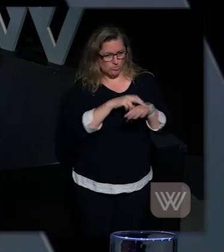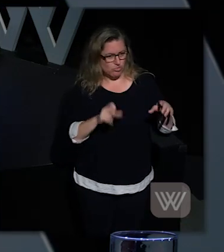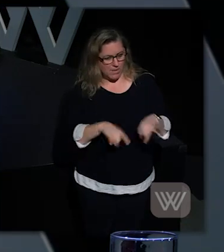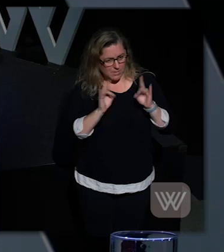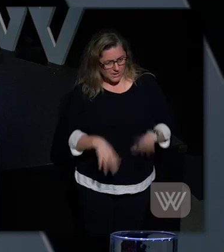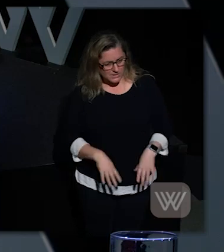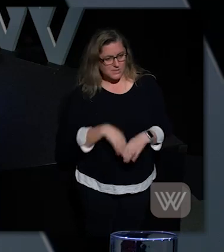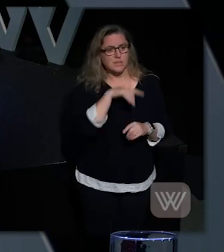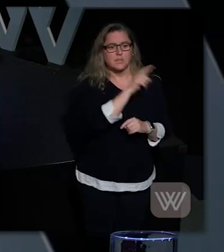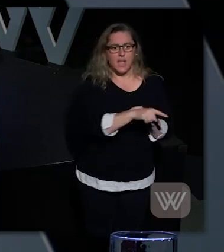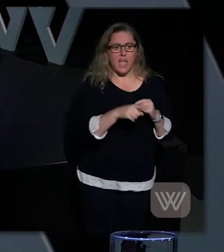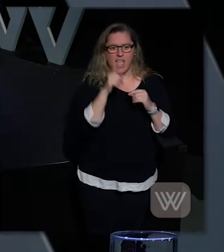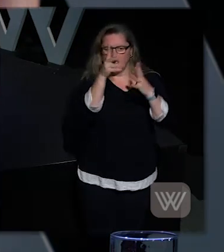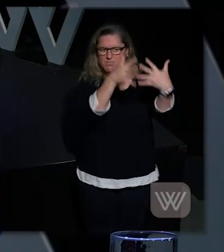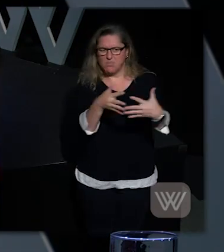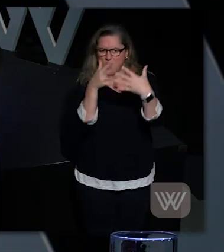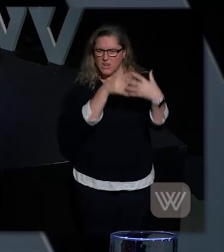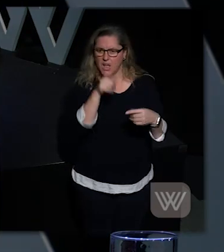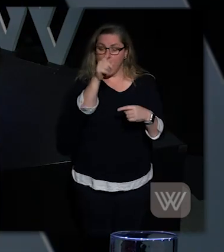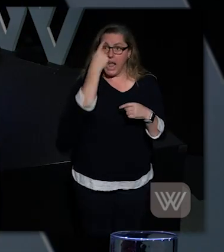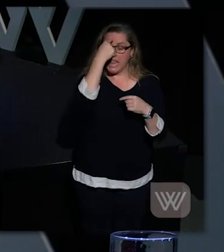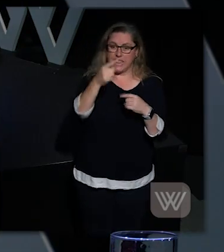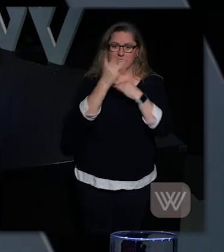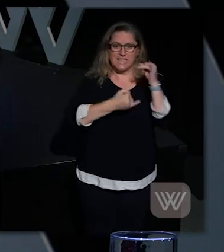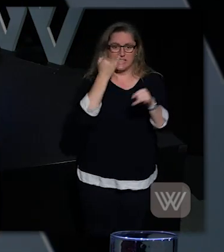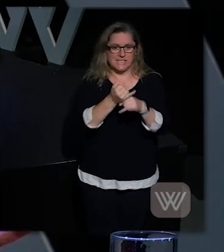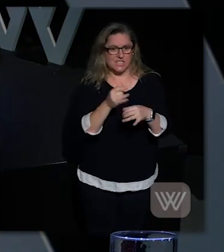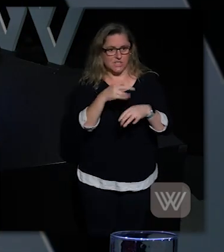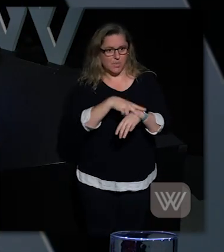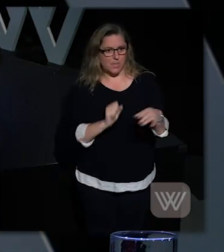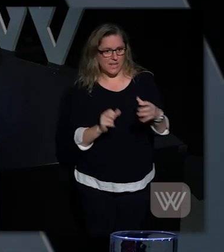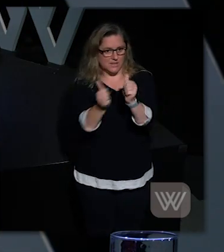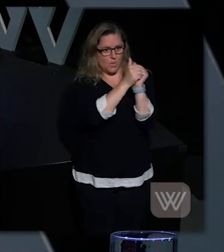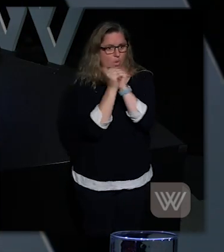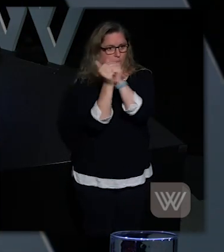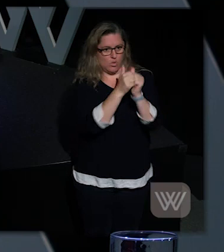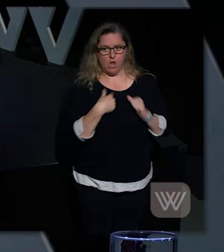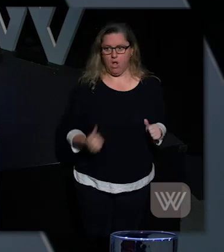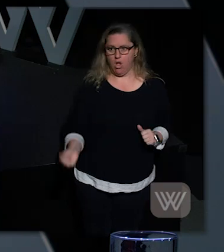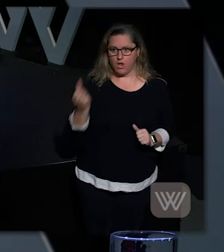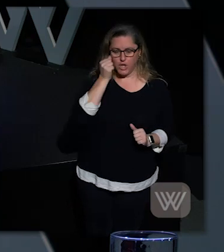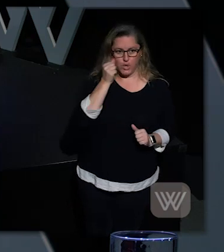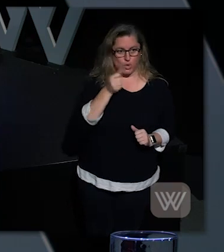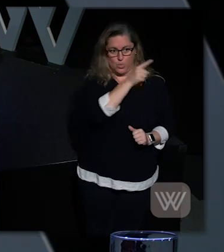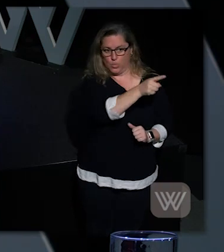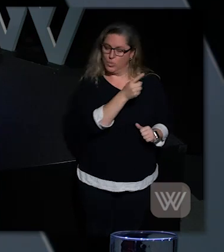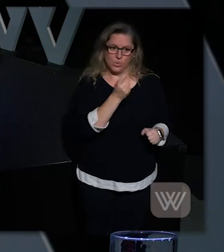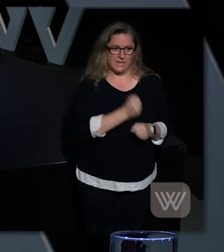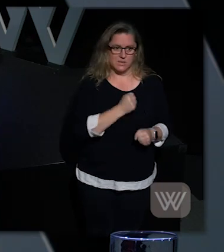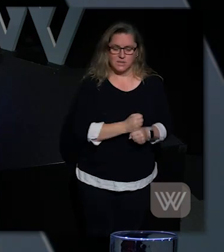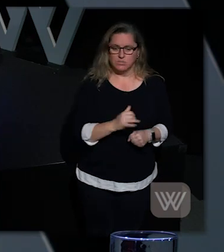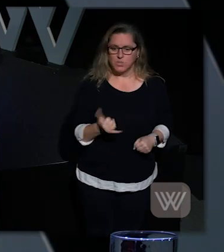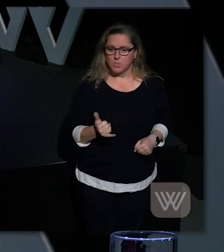think straight away, like, because international police were cooperating, I knew that they were most likely guilty,